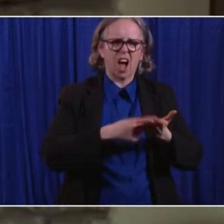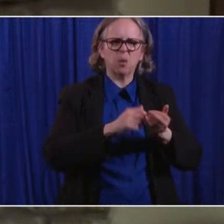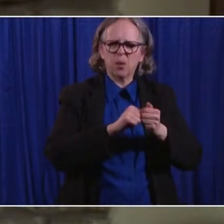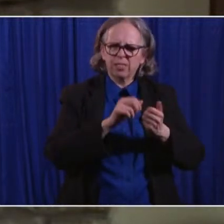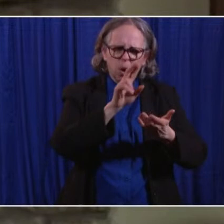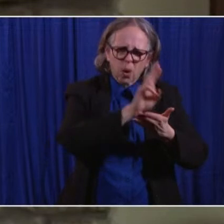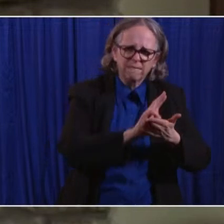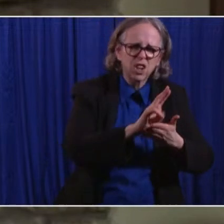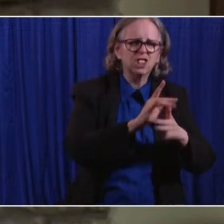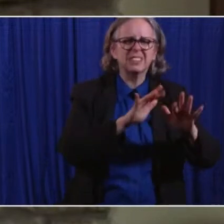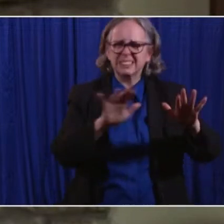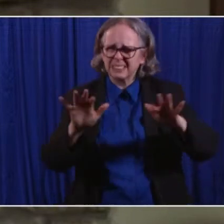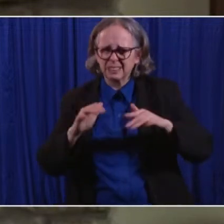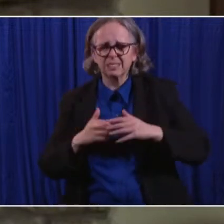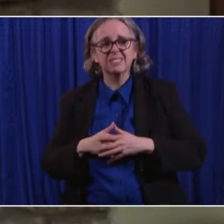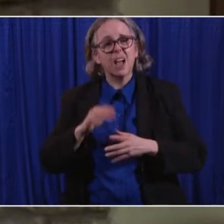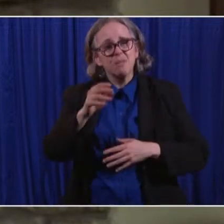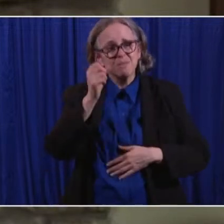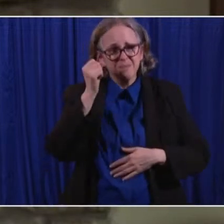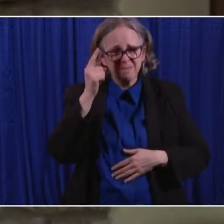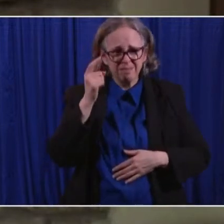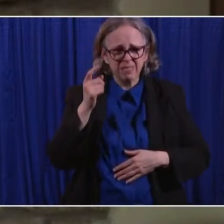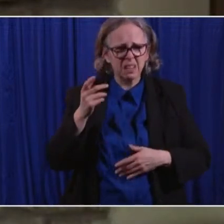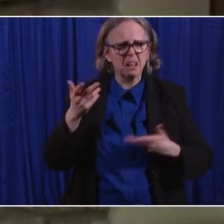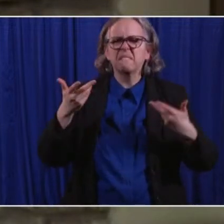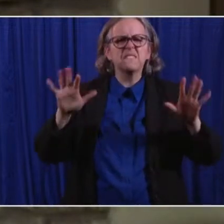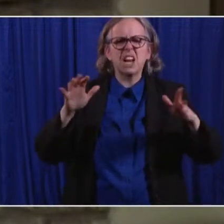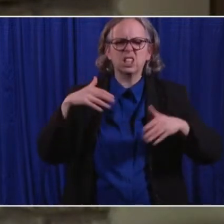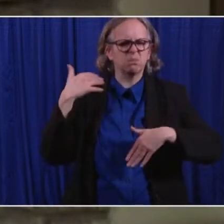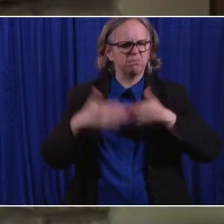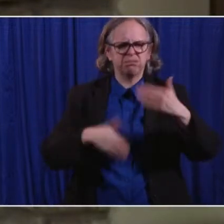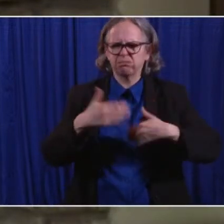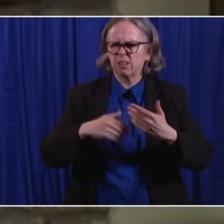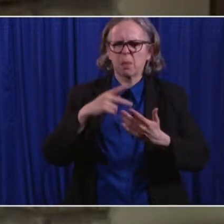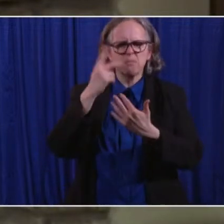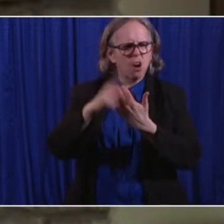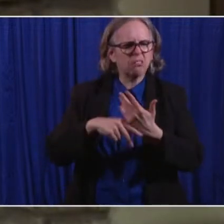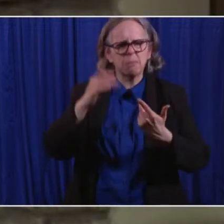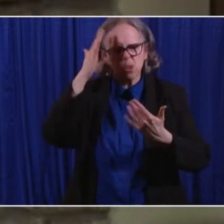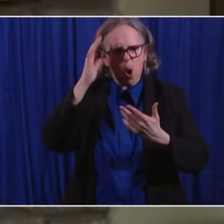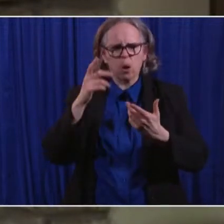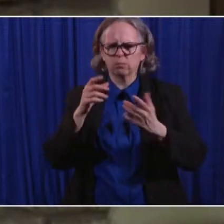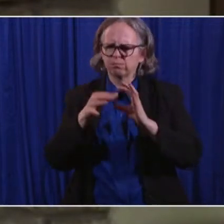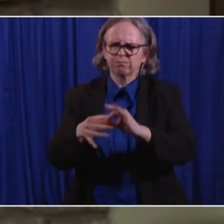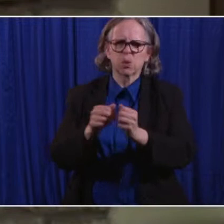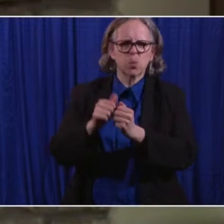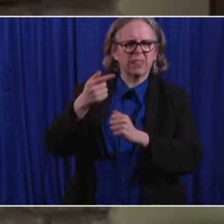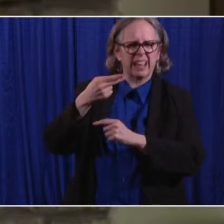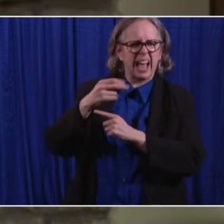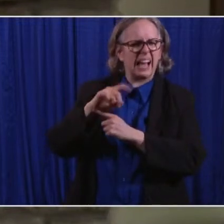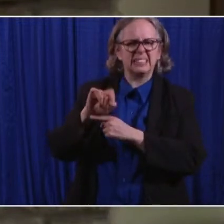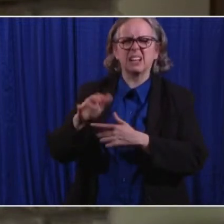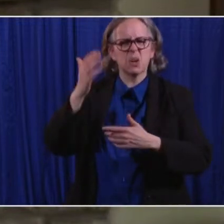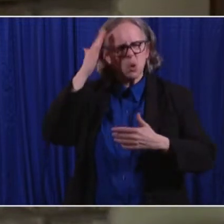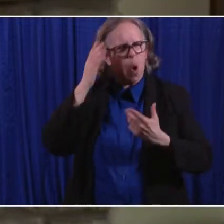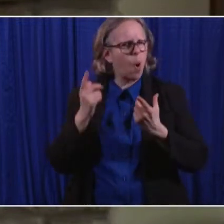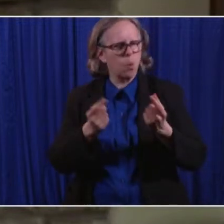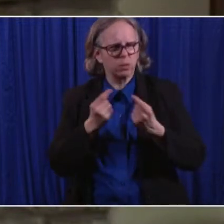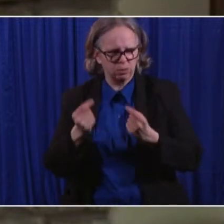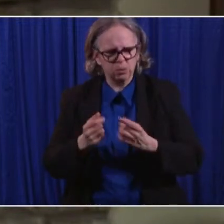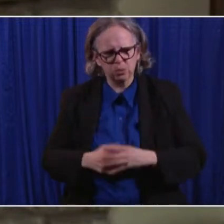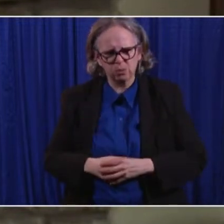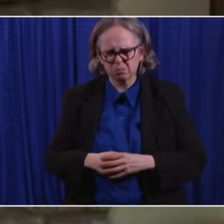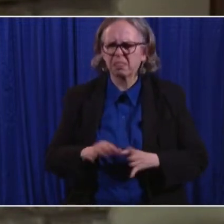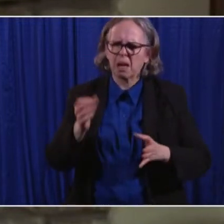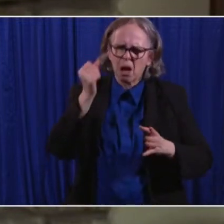and by the way, they all have programs. They all are focused on it. They get it. They didn't need me to tell them. They are very, very,